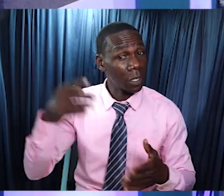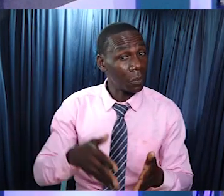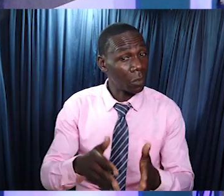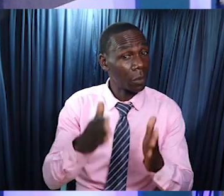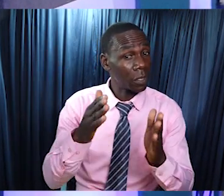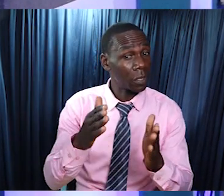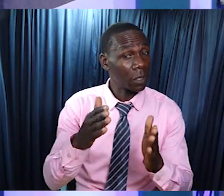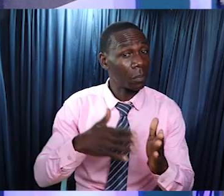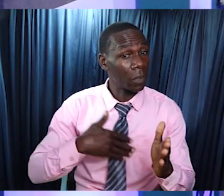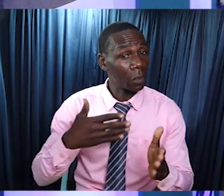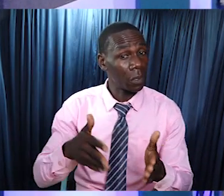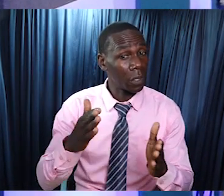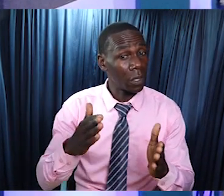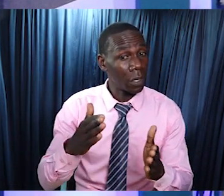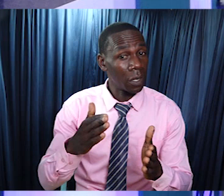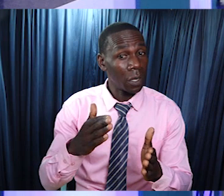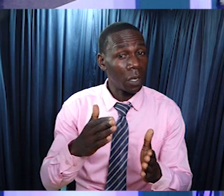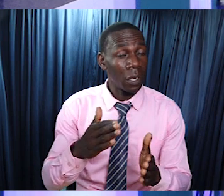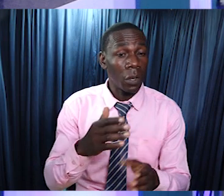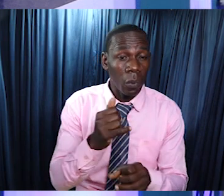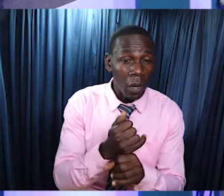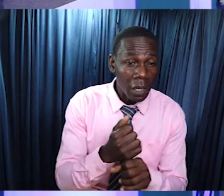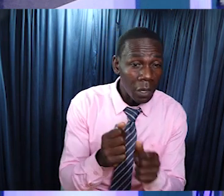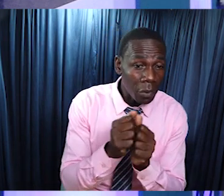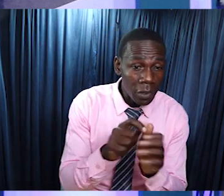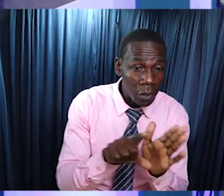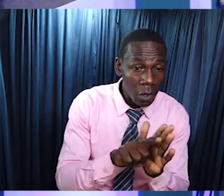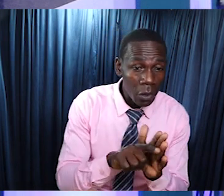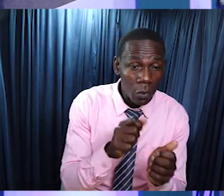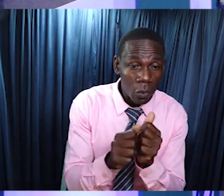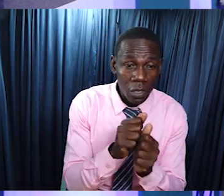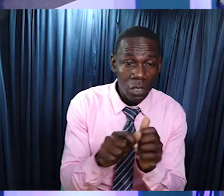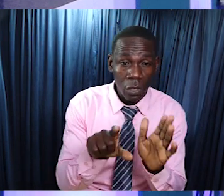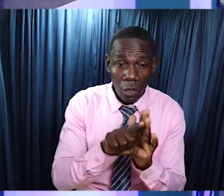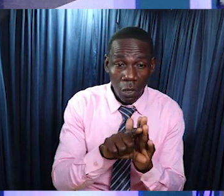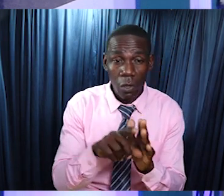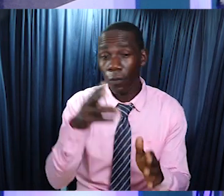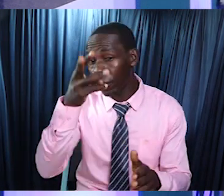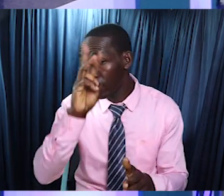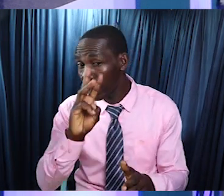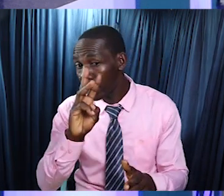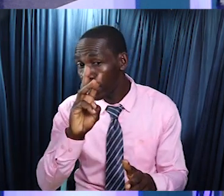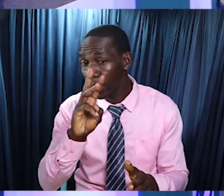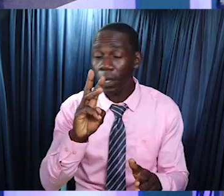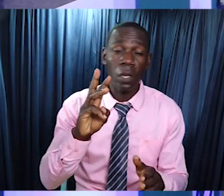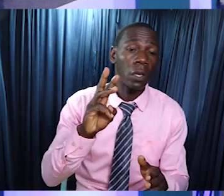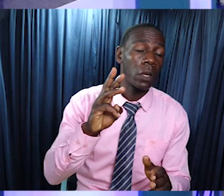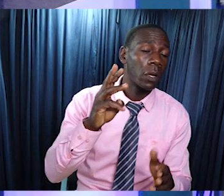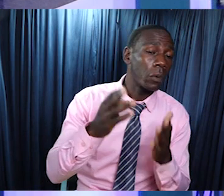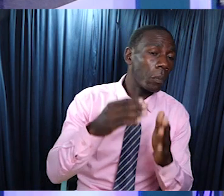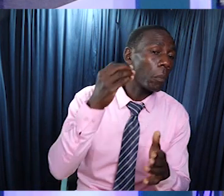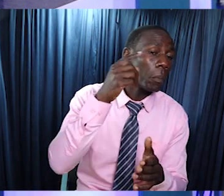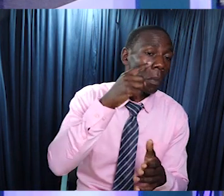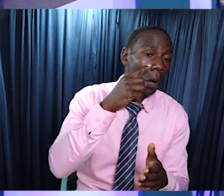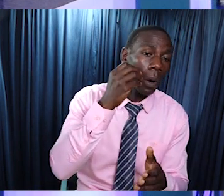njia zangu. My ways. Ninatumikia sheria gani? Which law am I serving? Je, ni ya Mungu? Is it of God? Nyumbani mwangu ninatumikia sheria